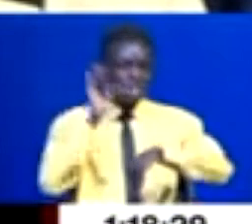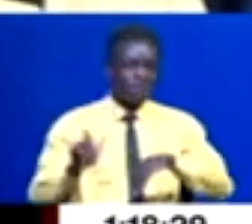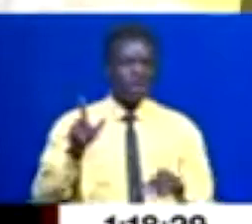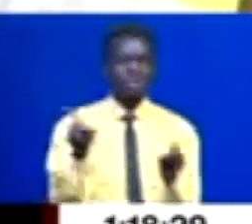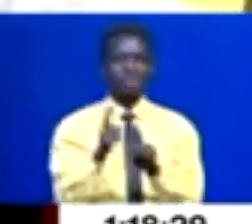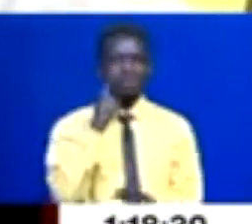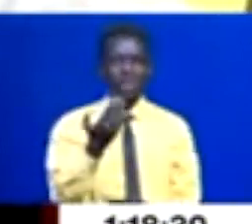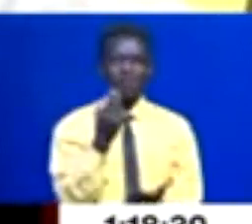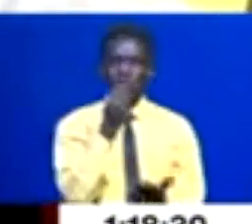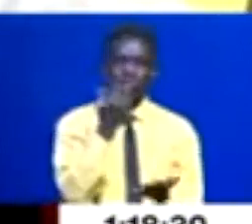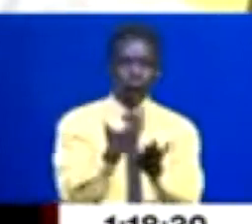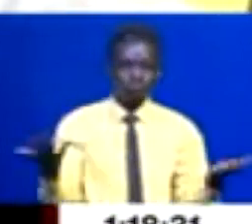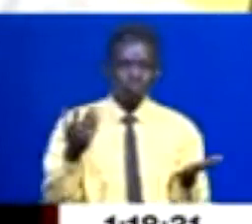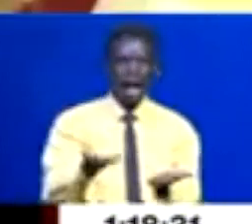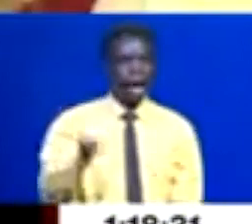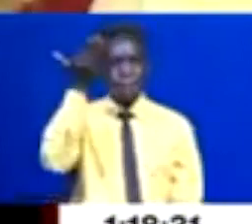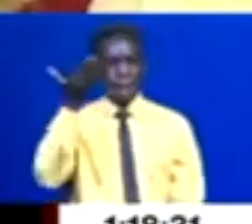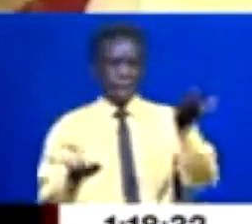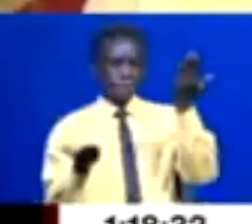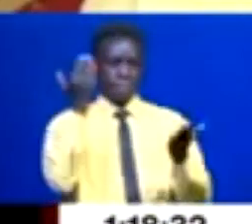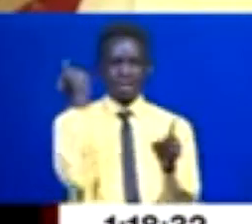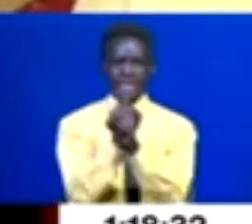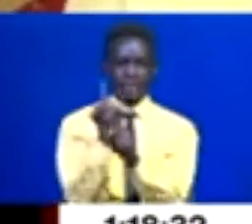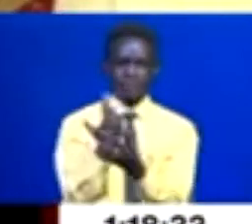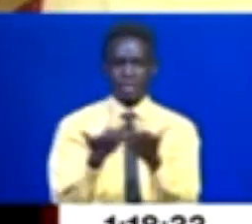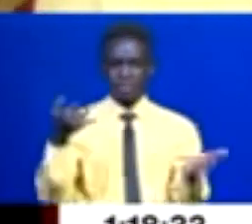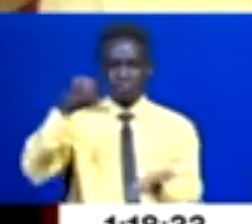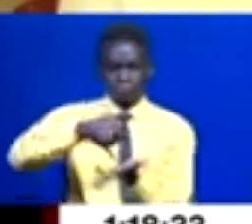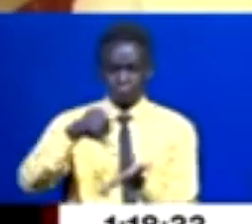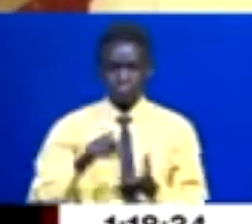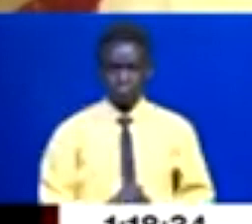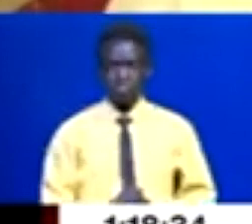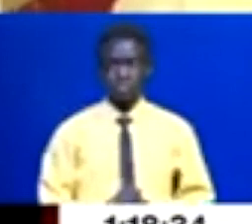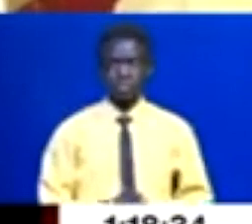hiking prices of several other commodities. Finance bill ikishapita bunge,